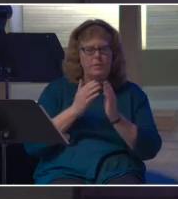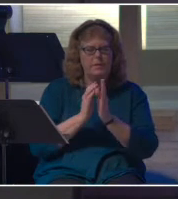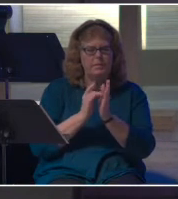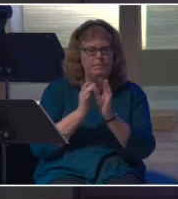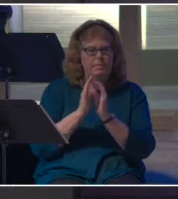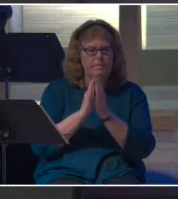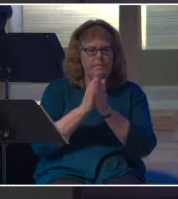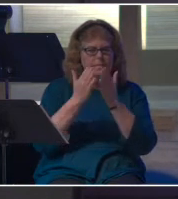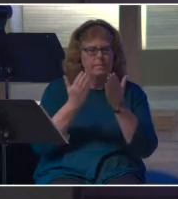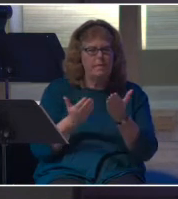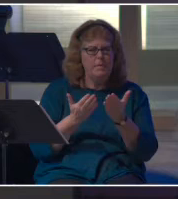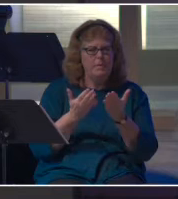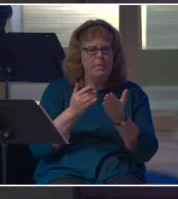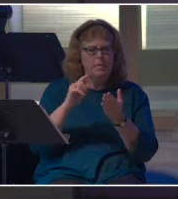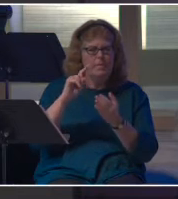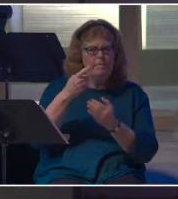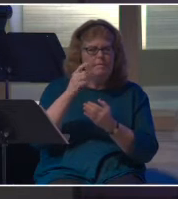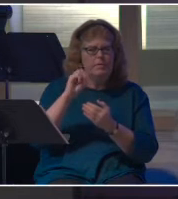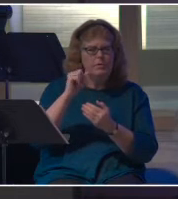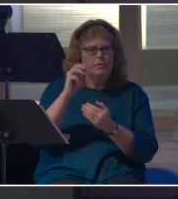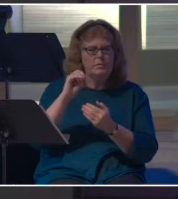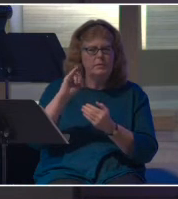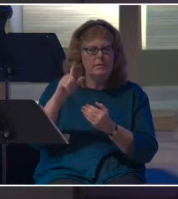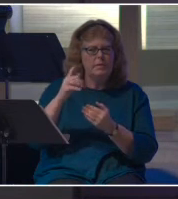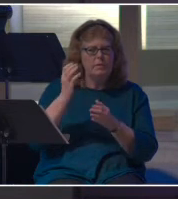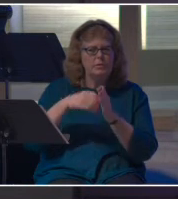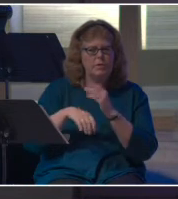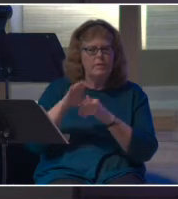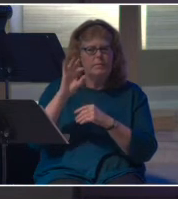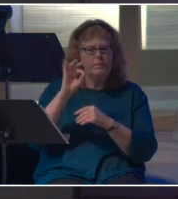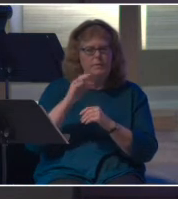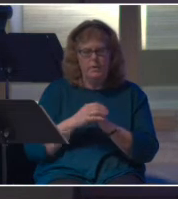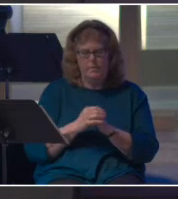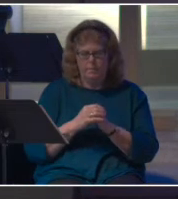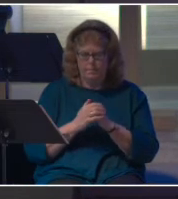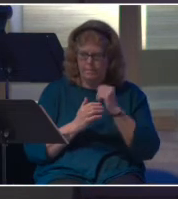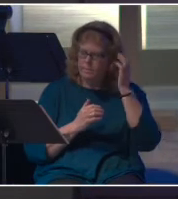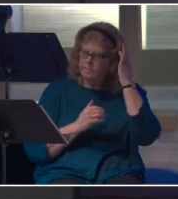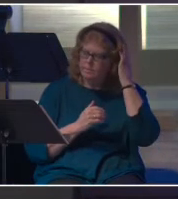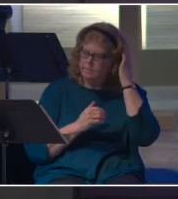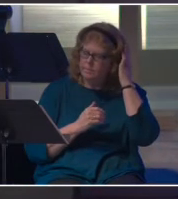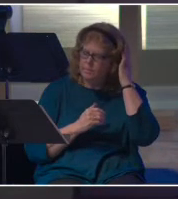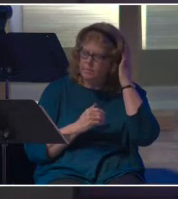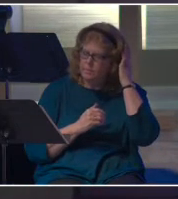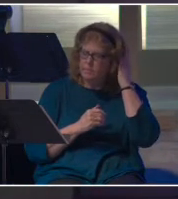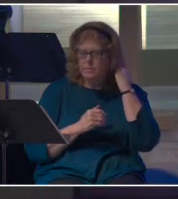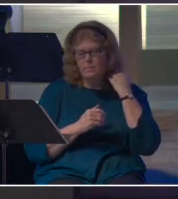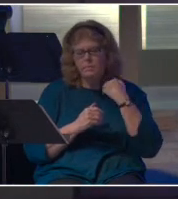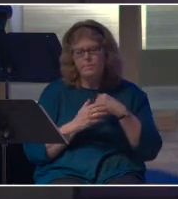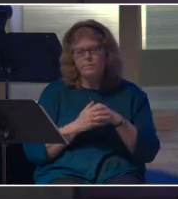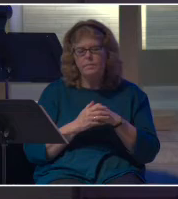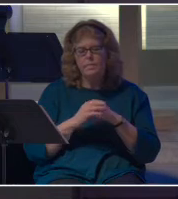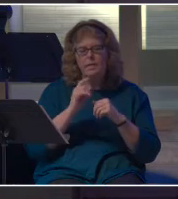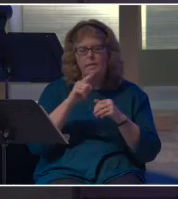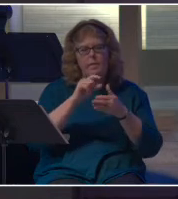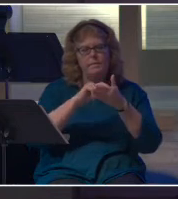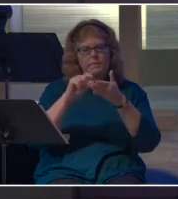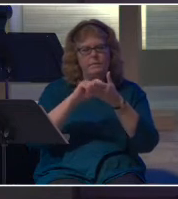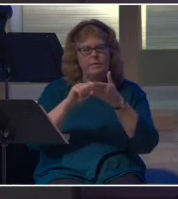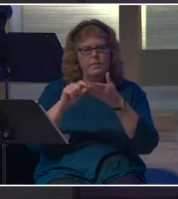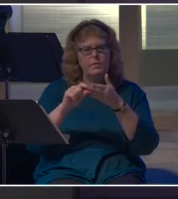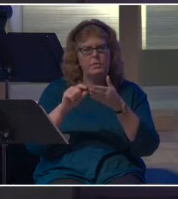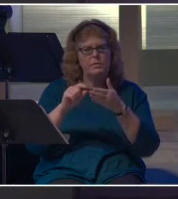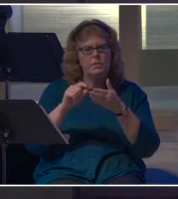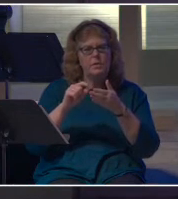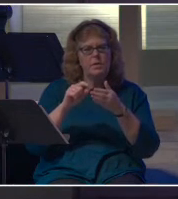me to 1 Samuel chapter 9. 1 Samuel chapter 9. As we go to this passage,